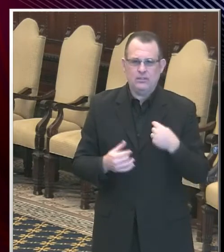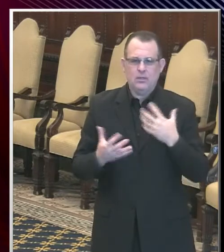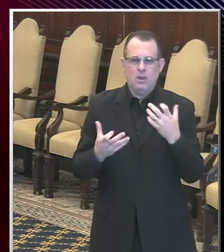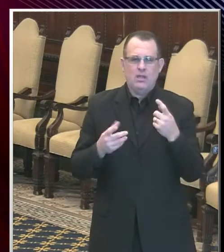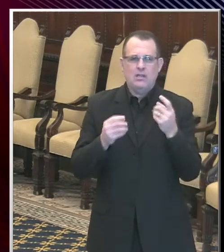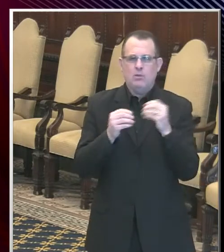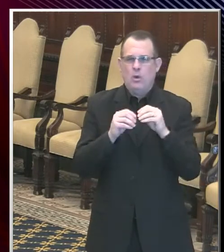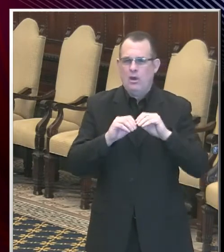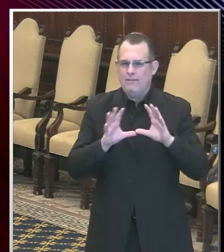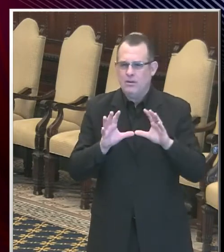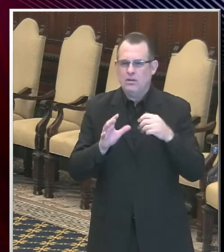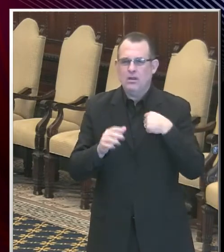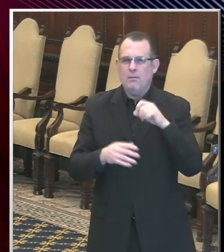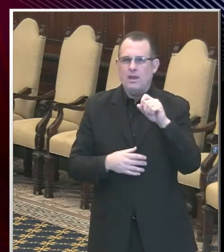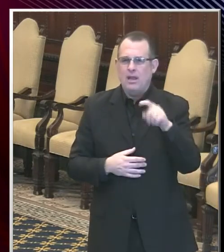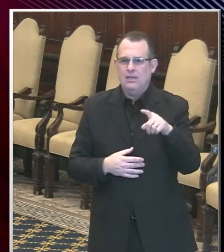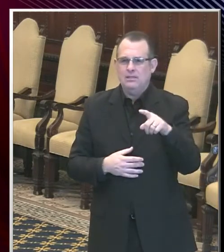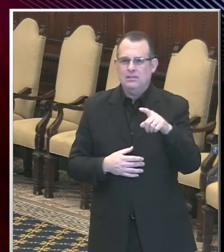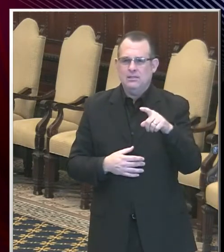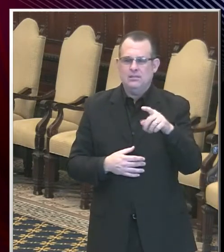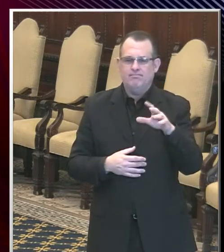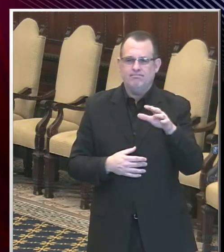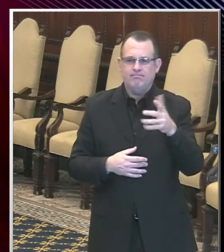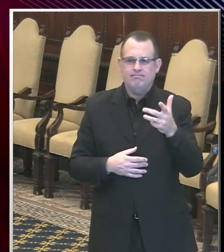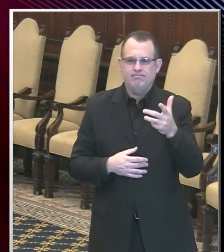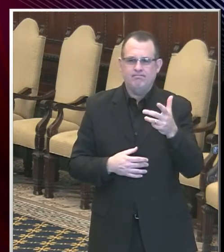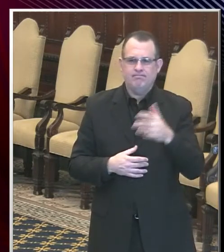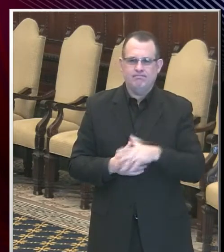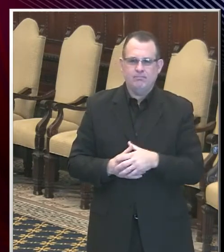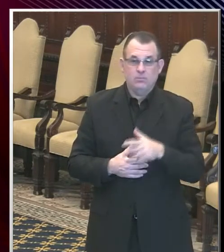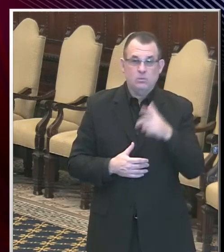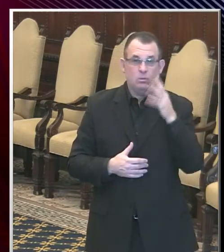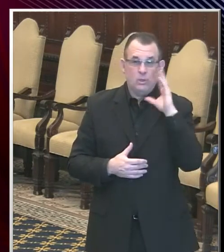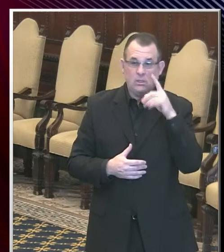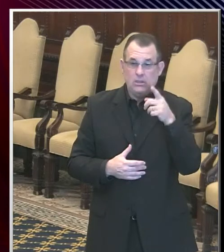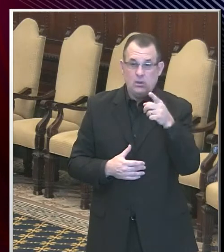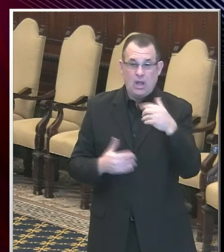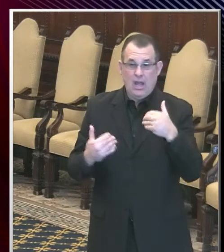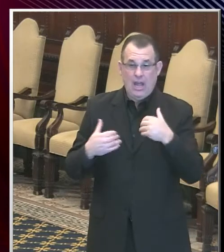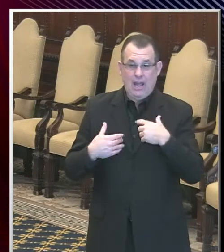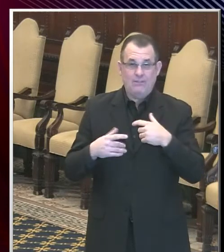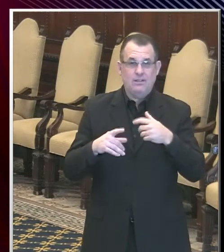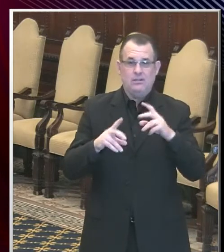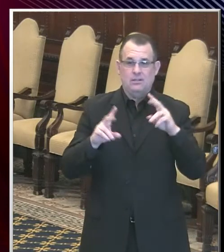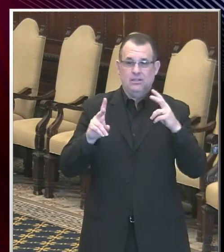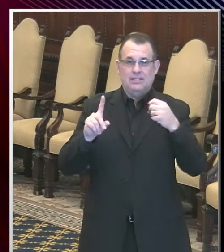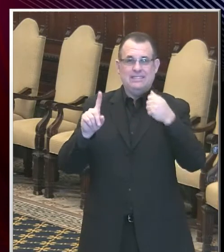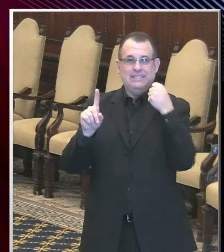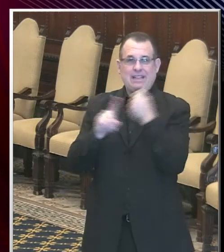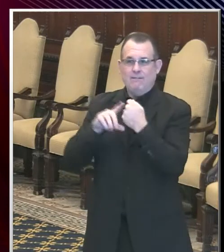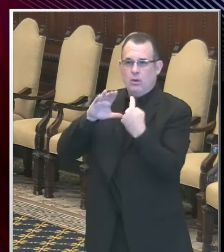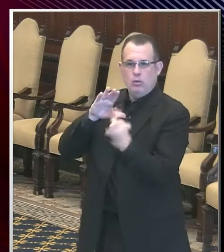asking, will there be a self-quarantine strongly recommended or